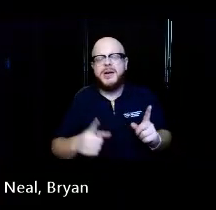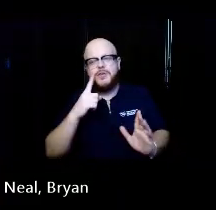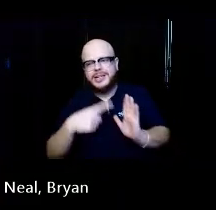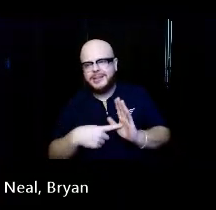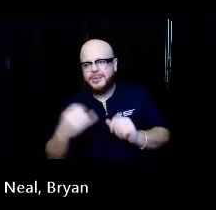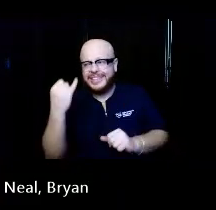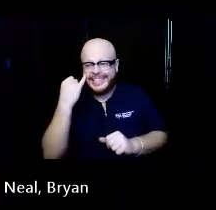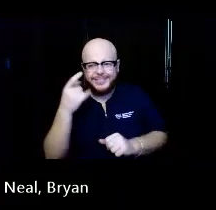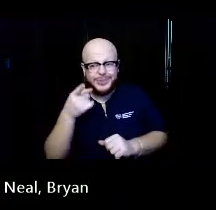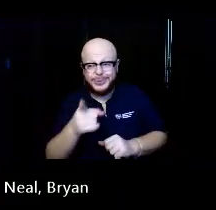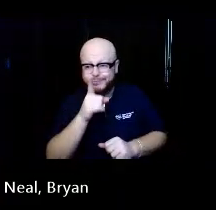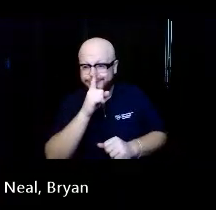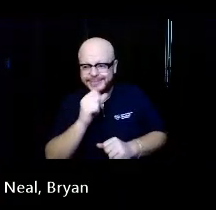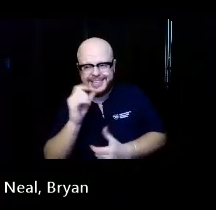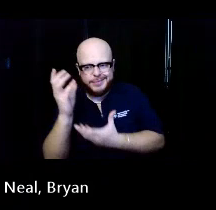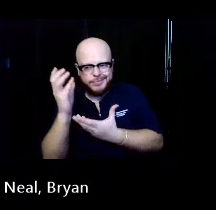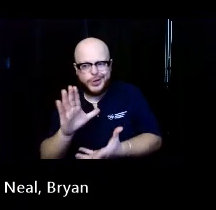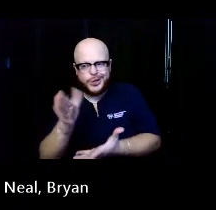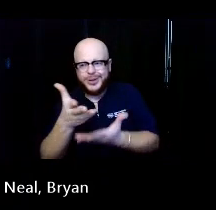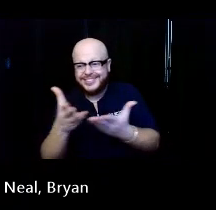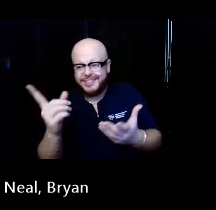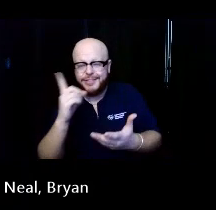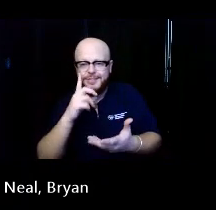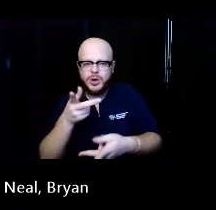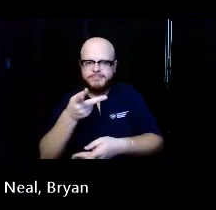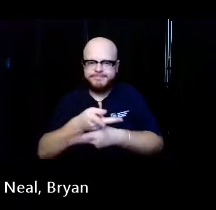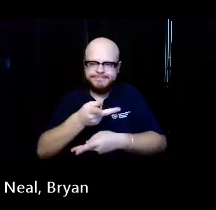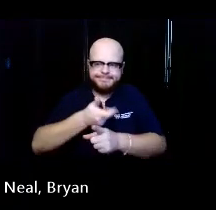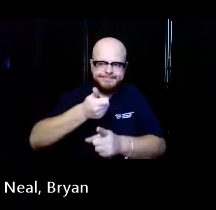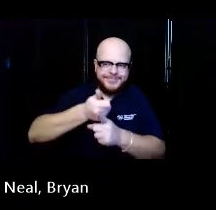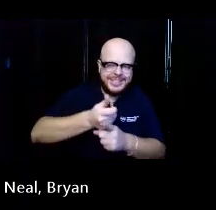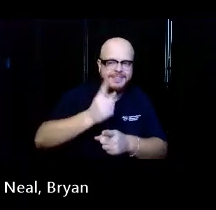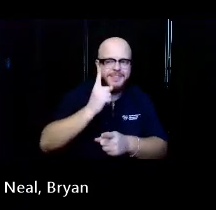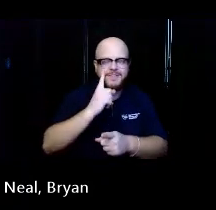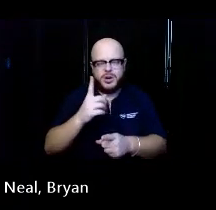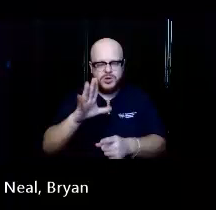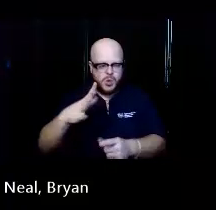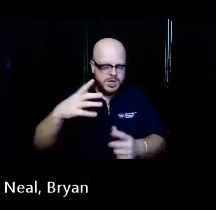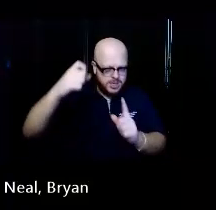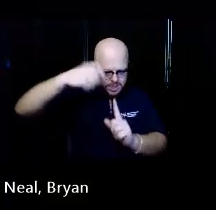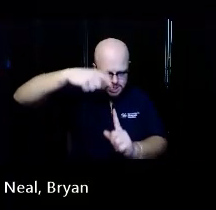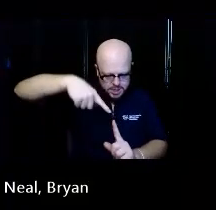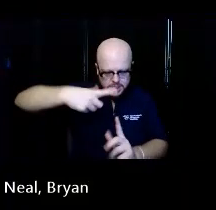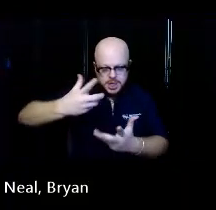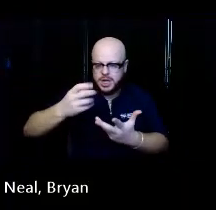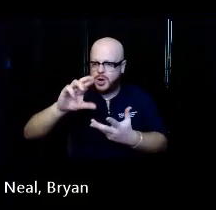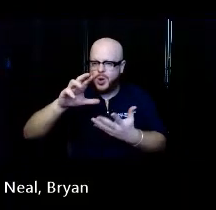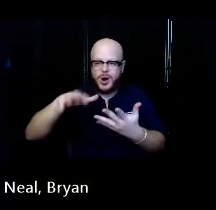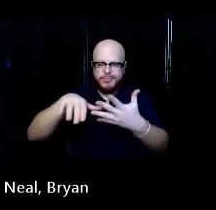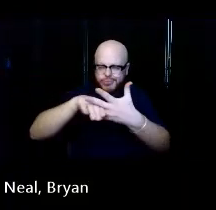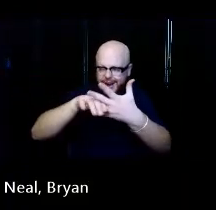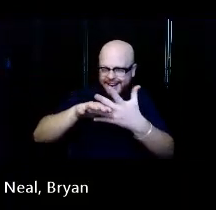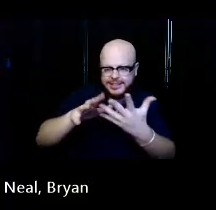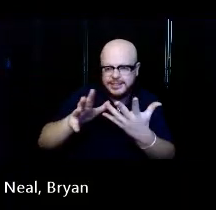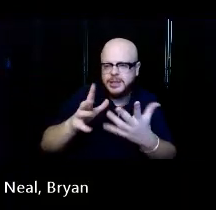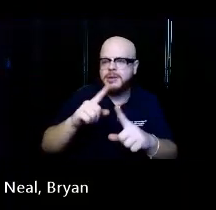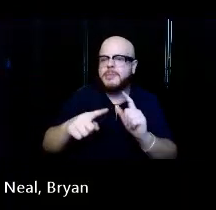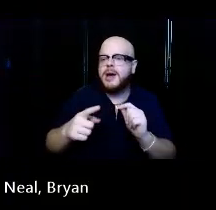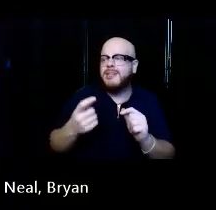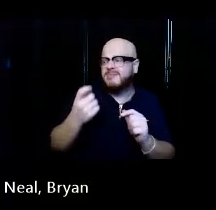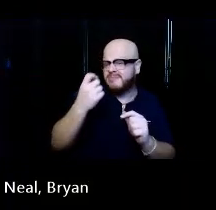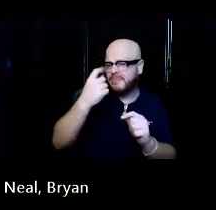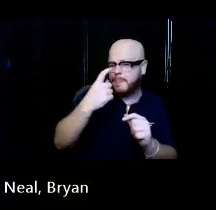take a break to visit the space, or for maybe emergency needs, but asking, are there other practical reasons for having these